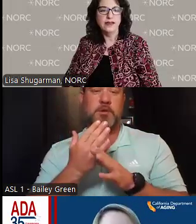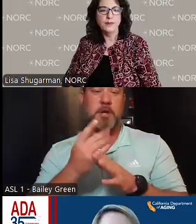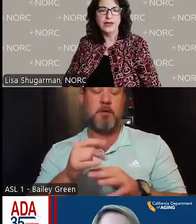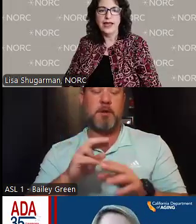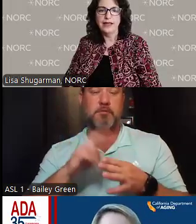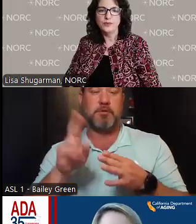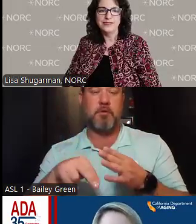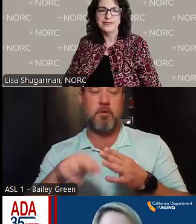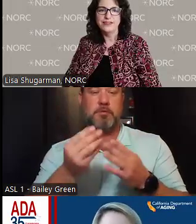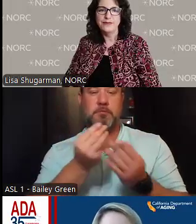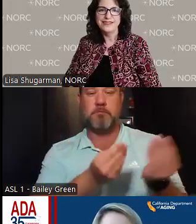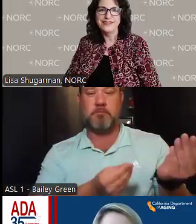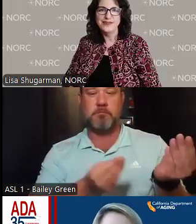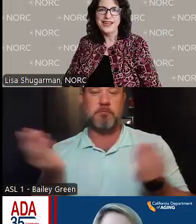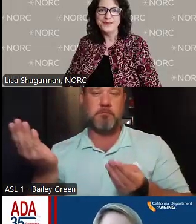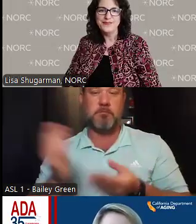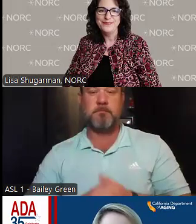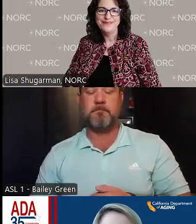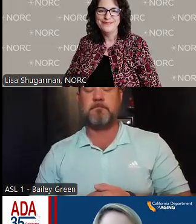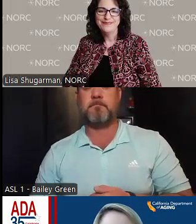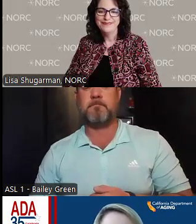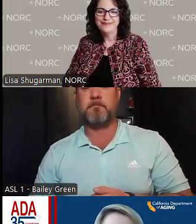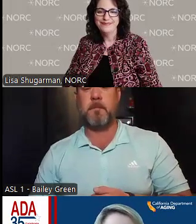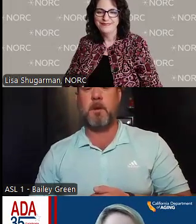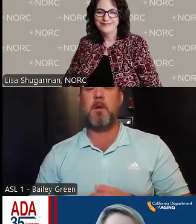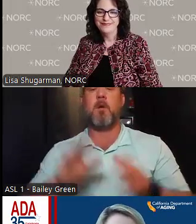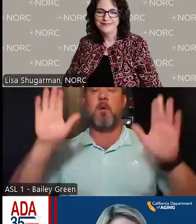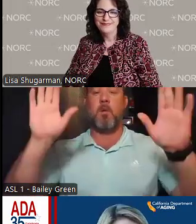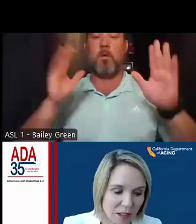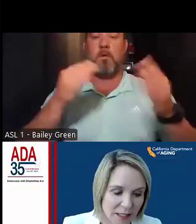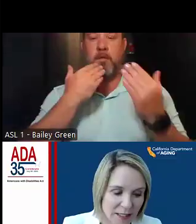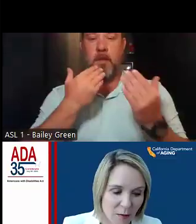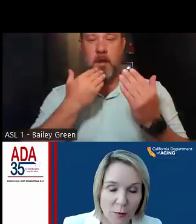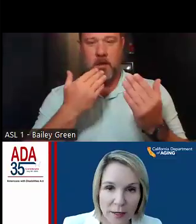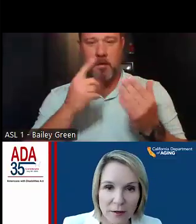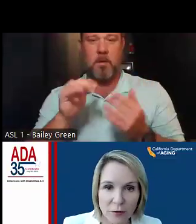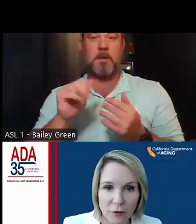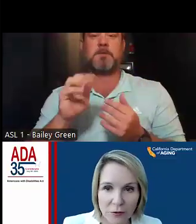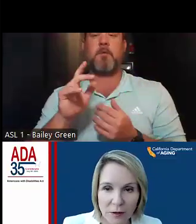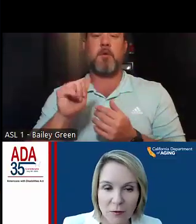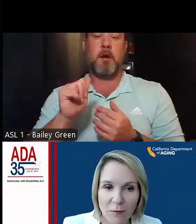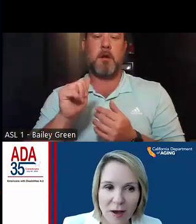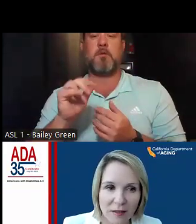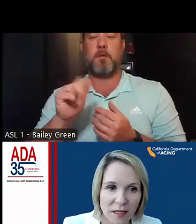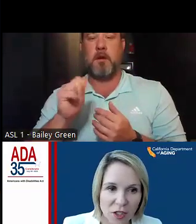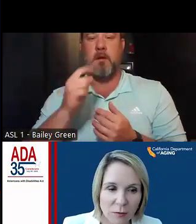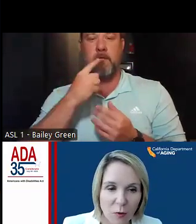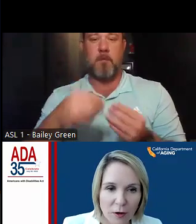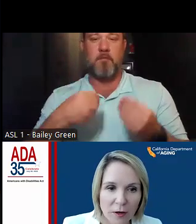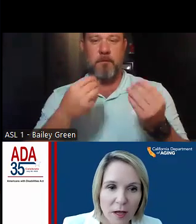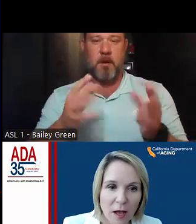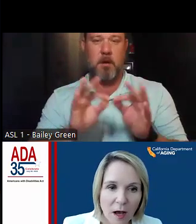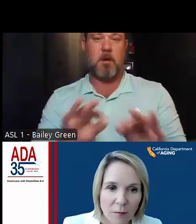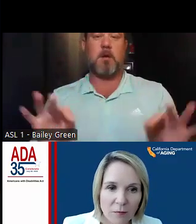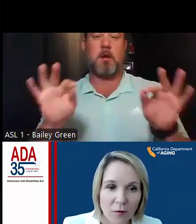results, and I'm going to hand the presentation back to Sarah now. Wonderful. Well, thank you so much, Lisa, Miranda, and Dorothea, for providing such an